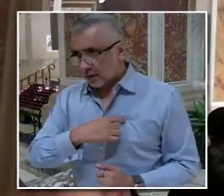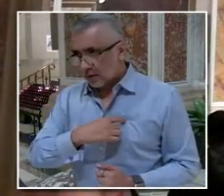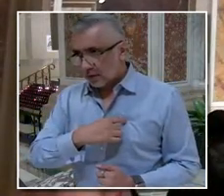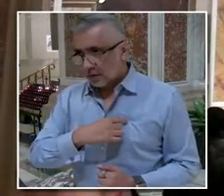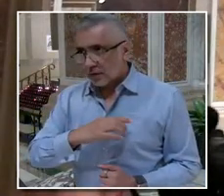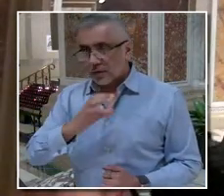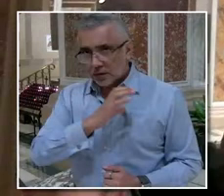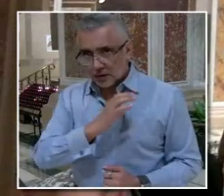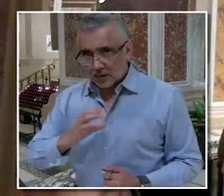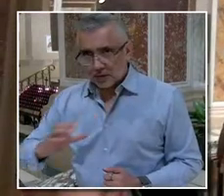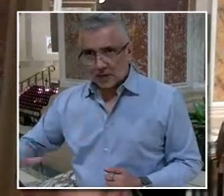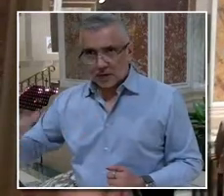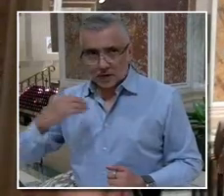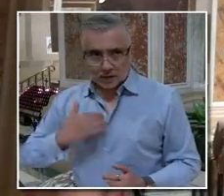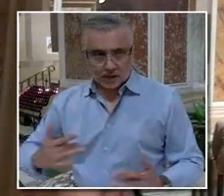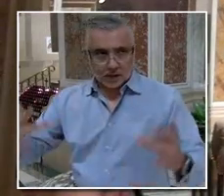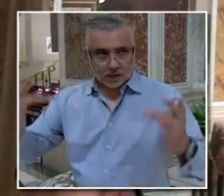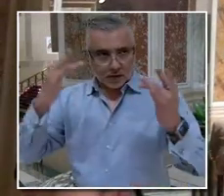eleison.